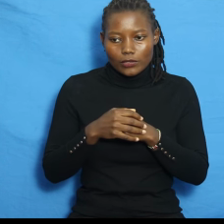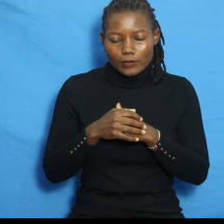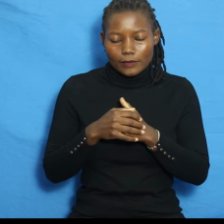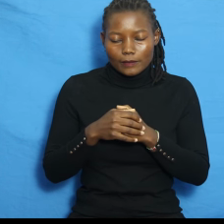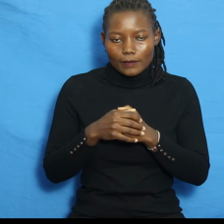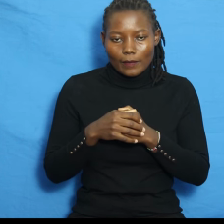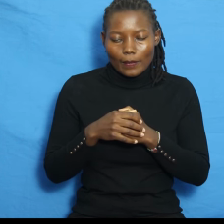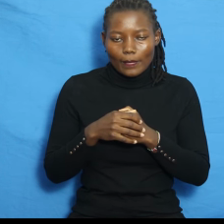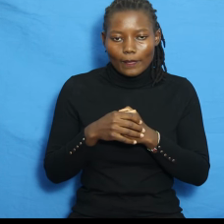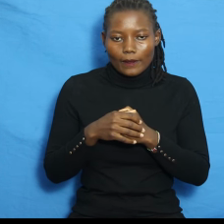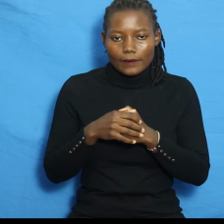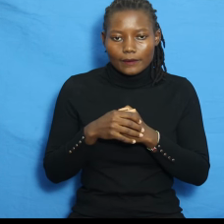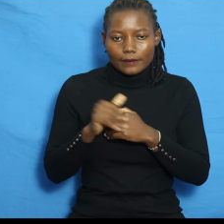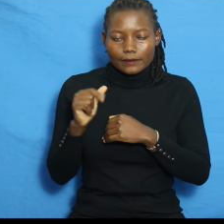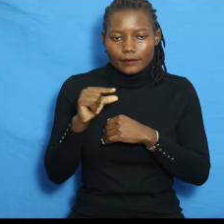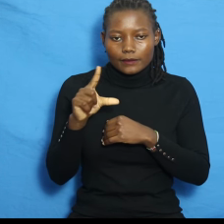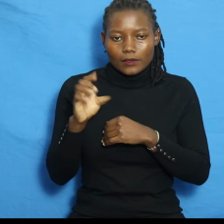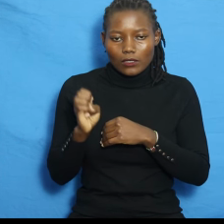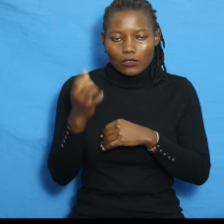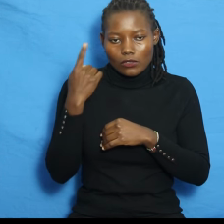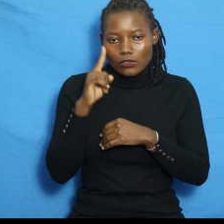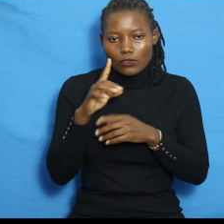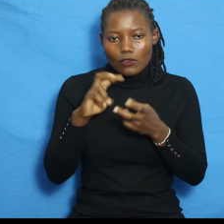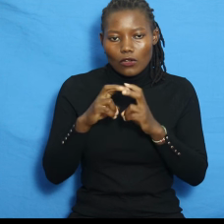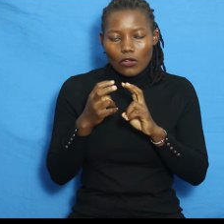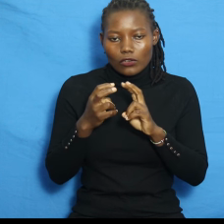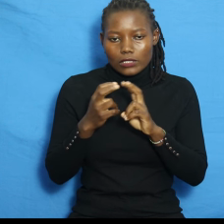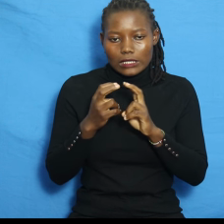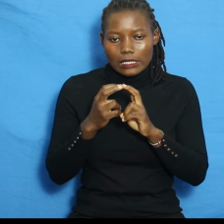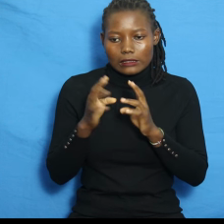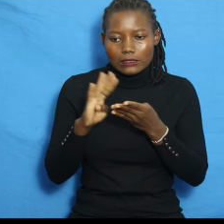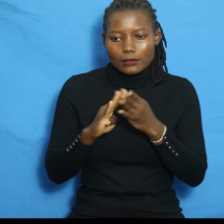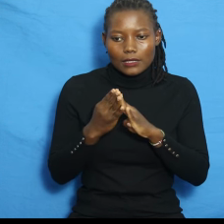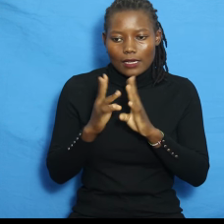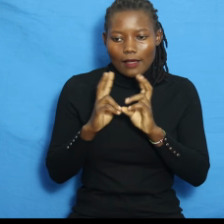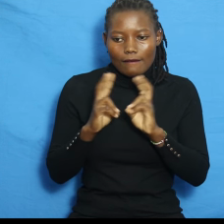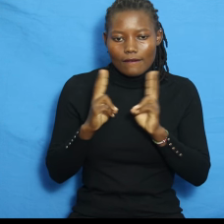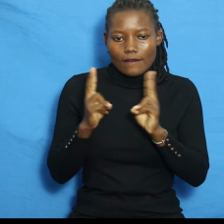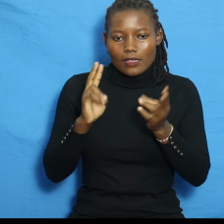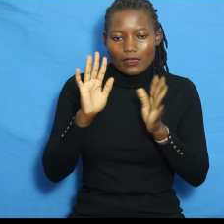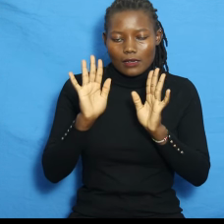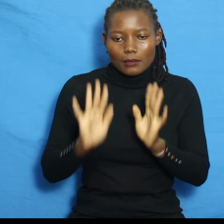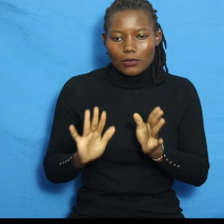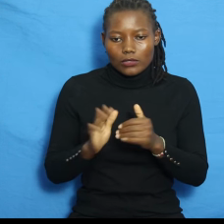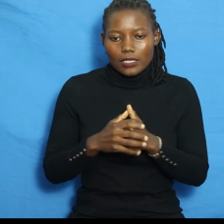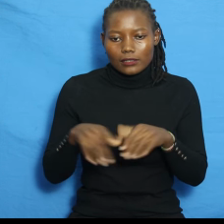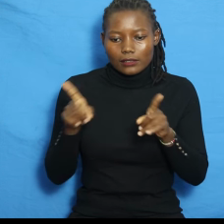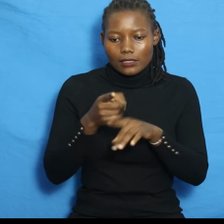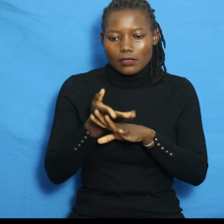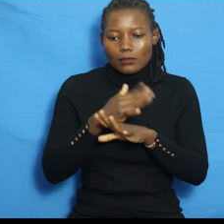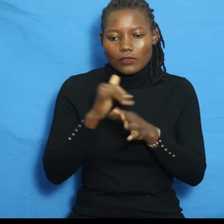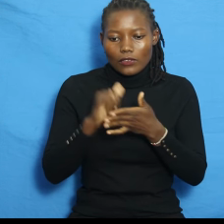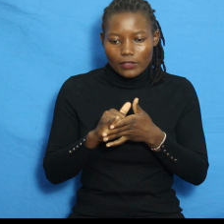angle of release or angle of contact becomes very important. And even before that,